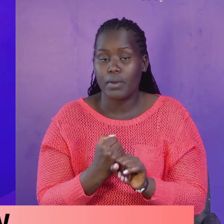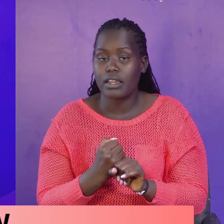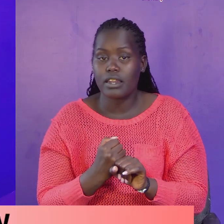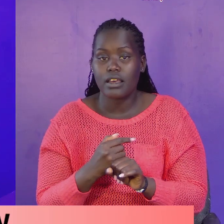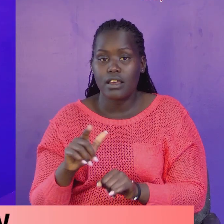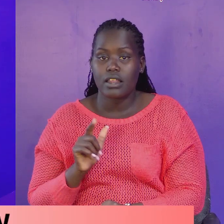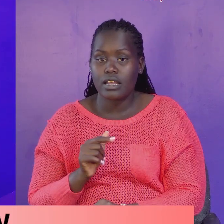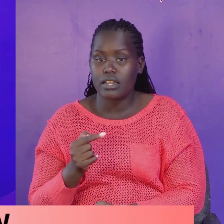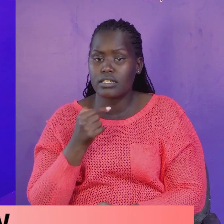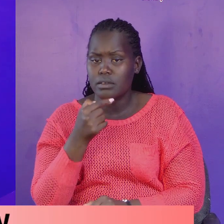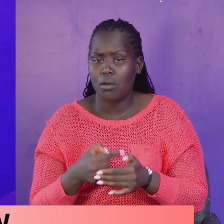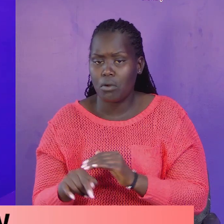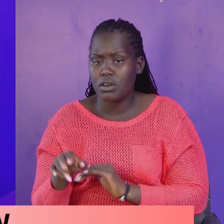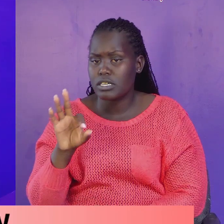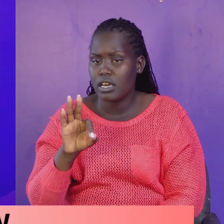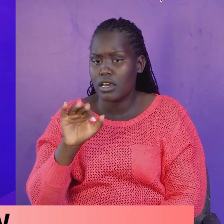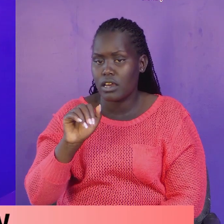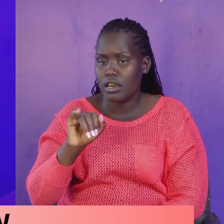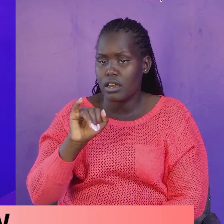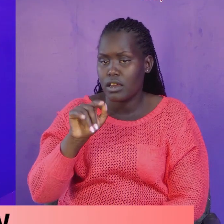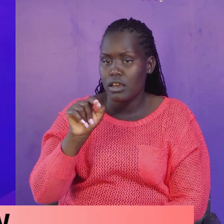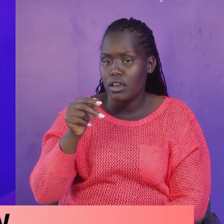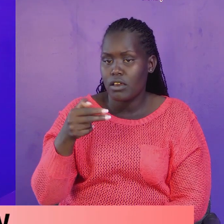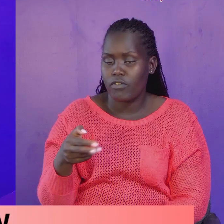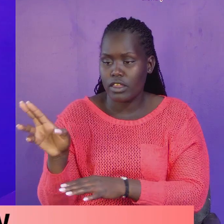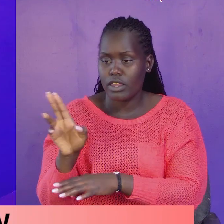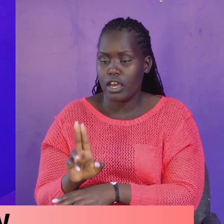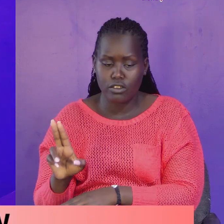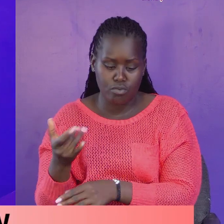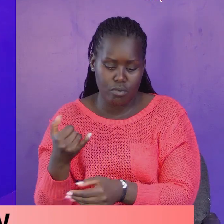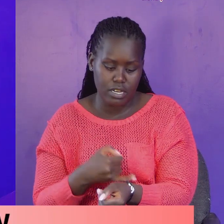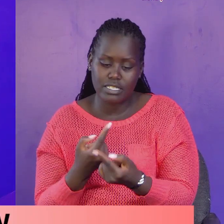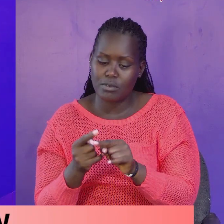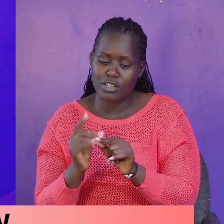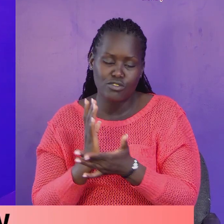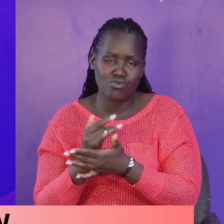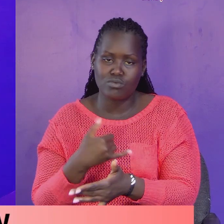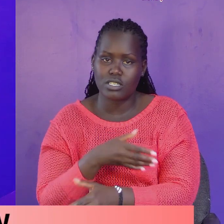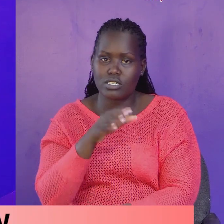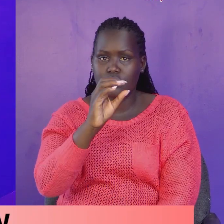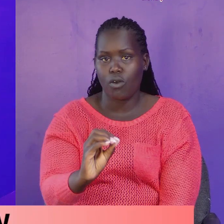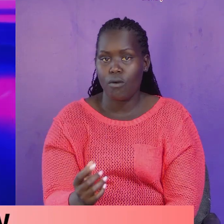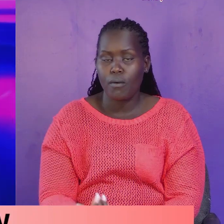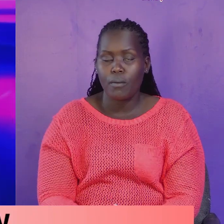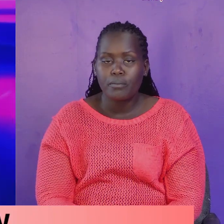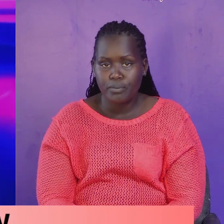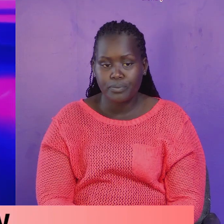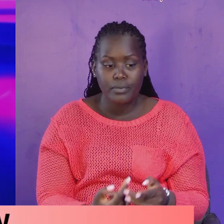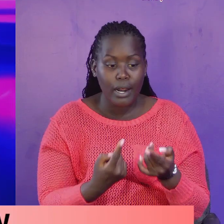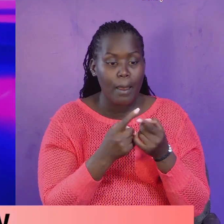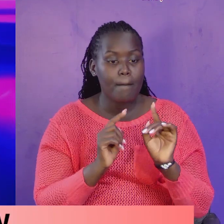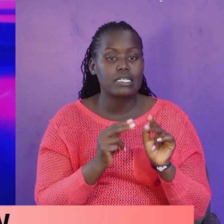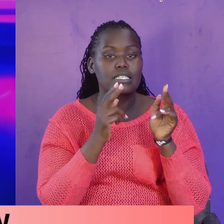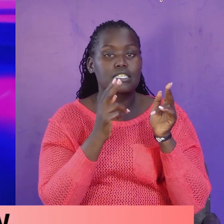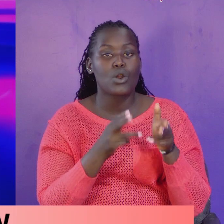was using drugs. But in real sense, it is not drugs. But anyway, it's normal for competitions to